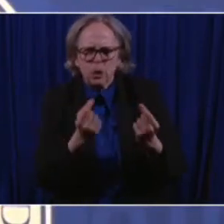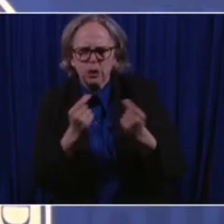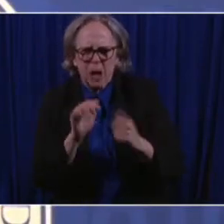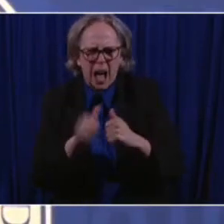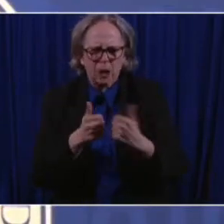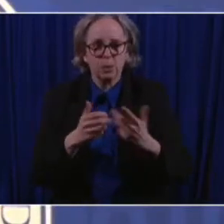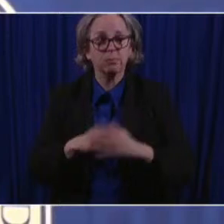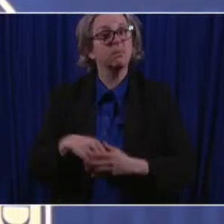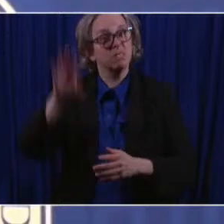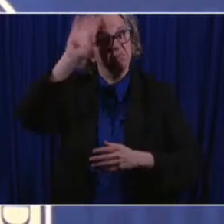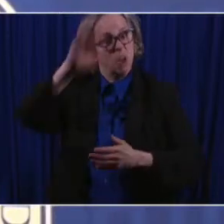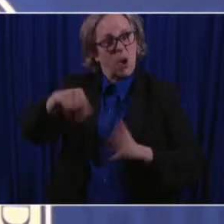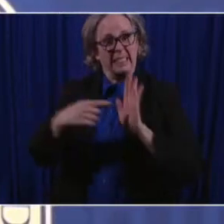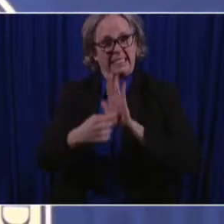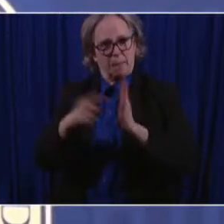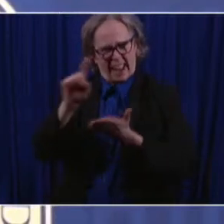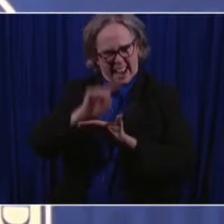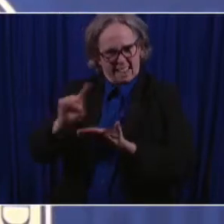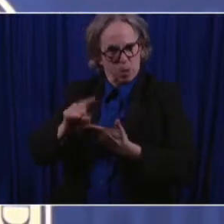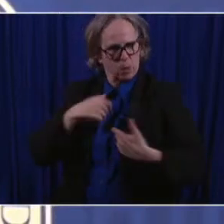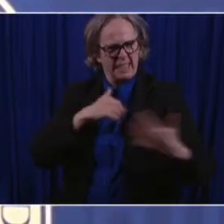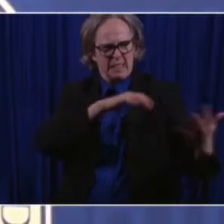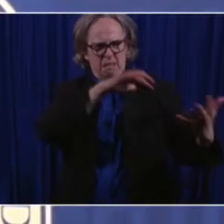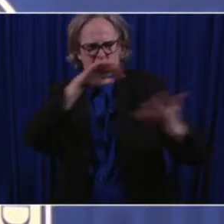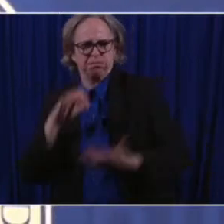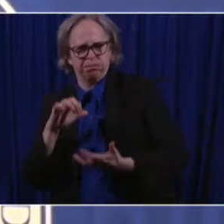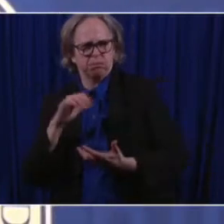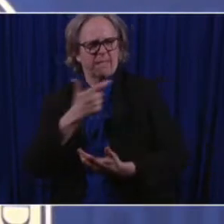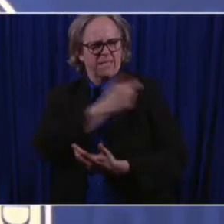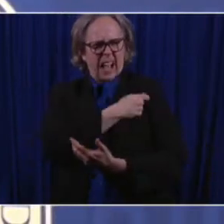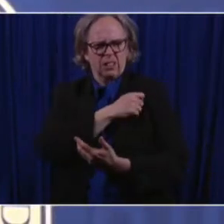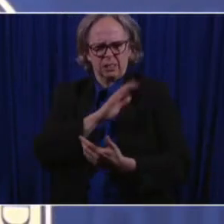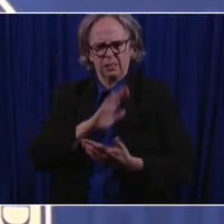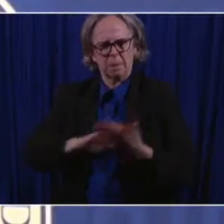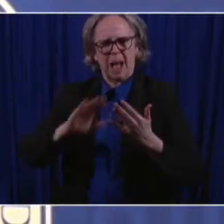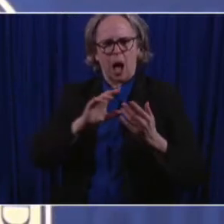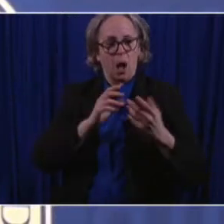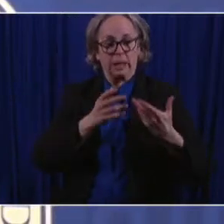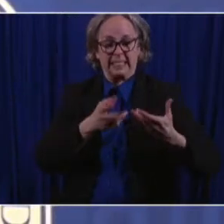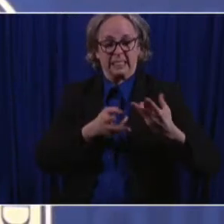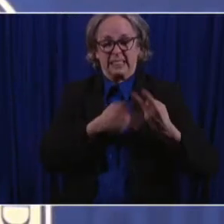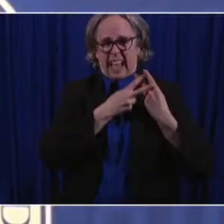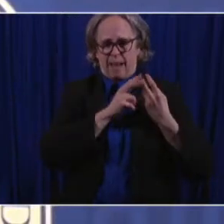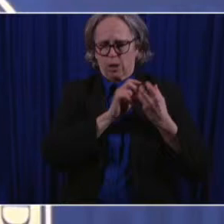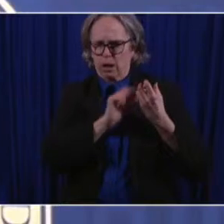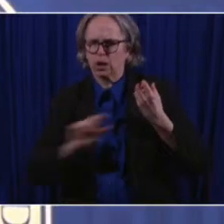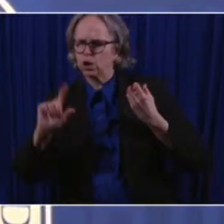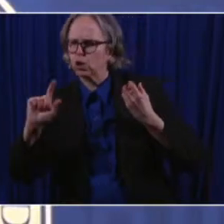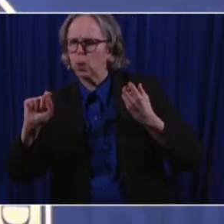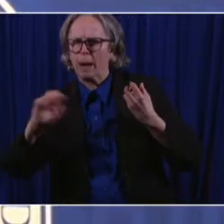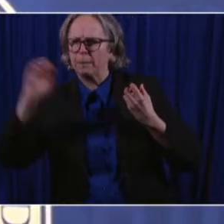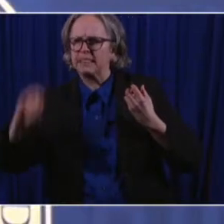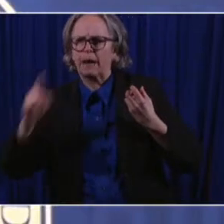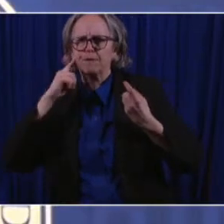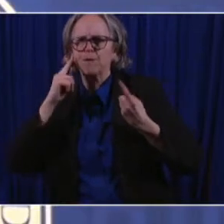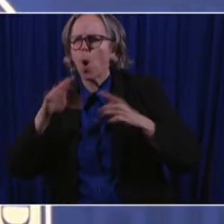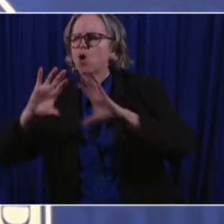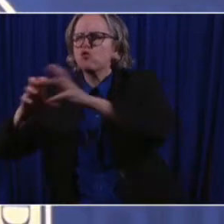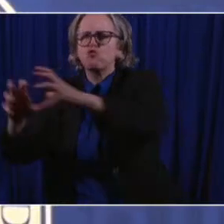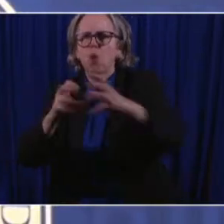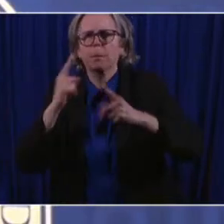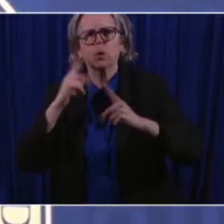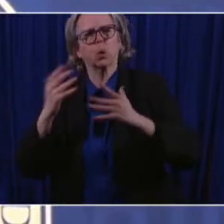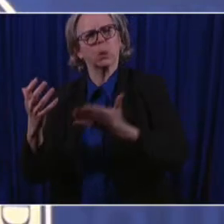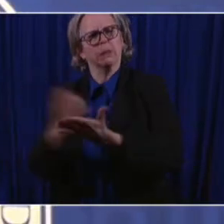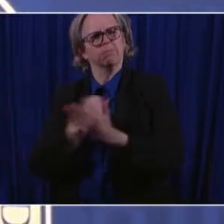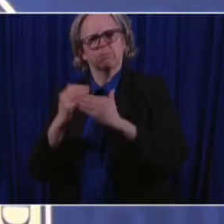week to equity. What does that mean? That means that we could actually be giving those doses as a provider. We might be